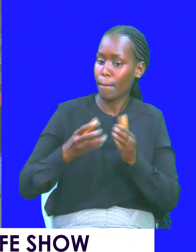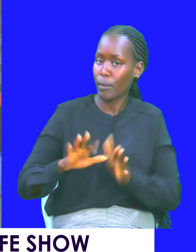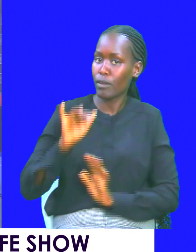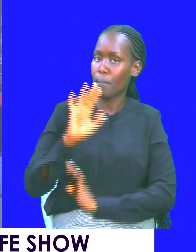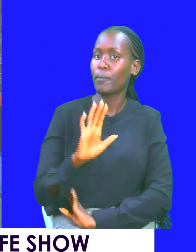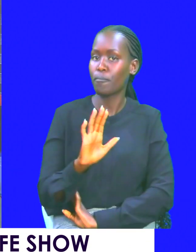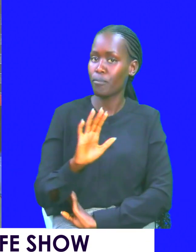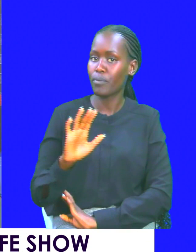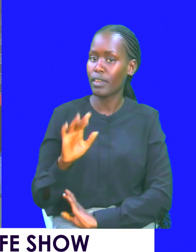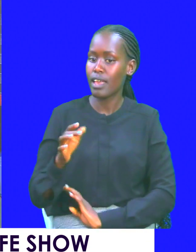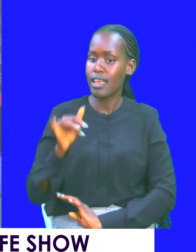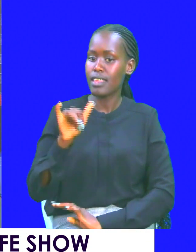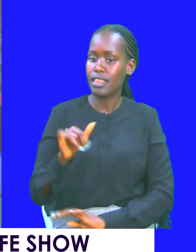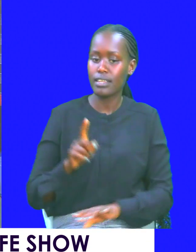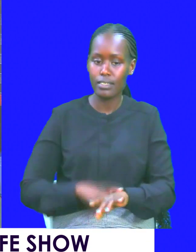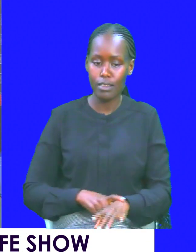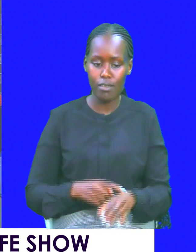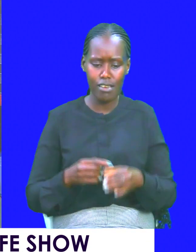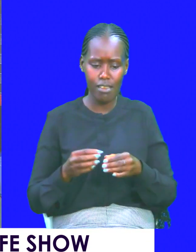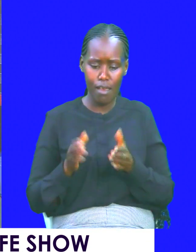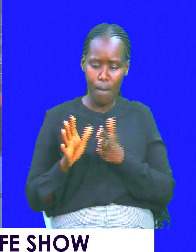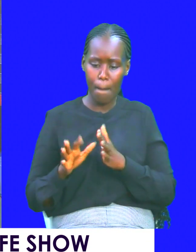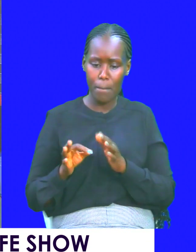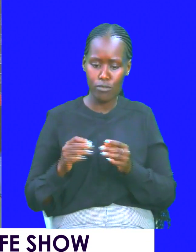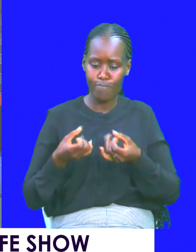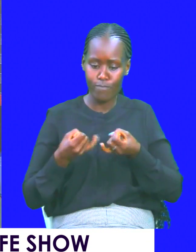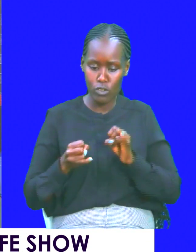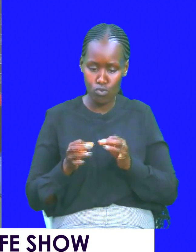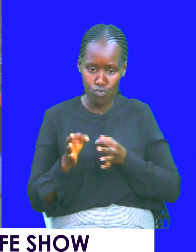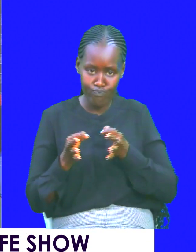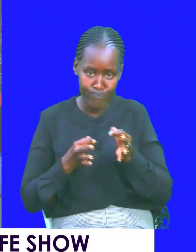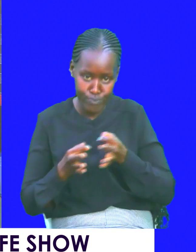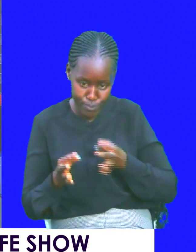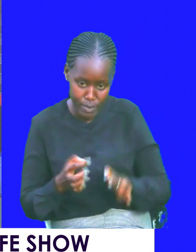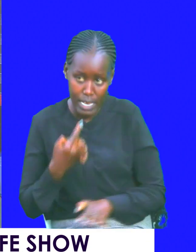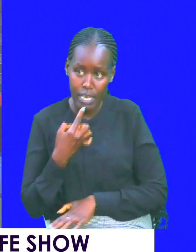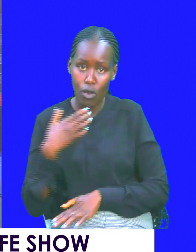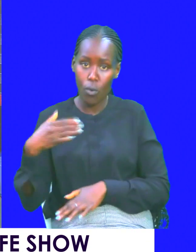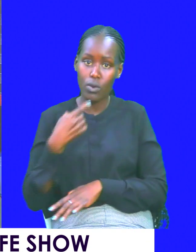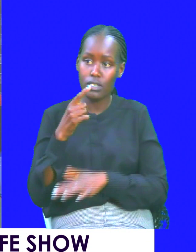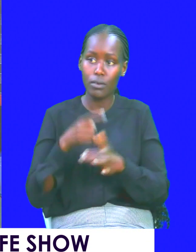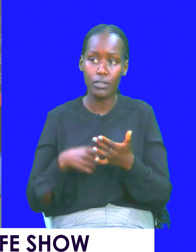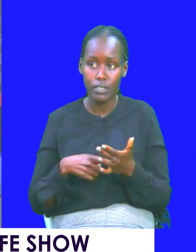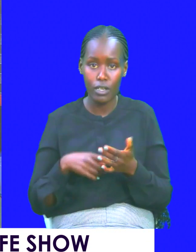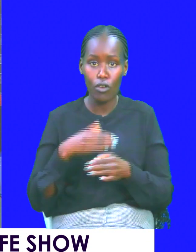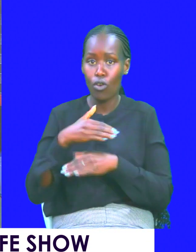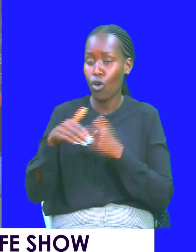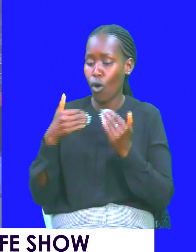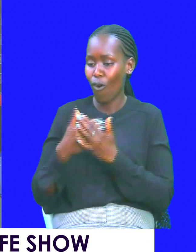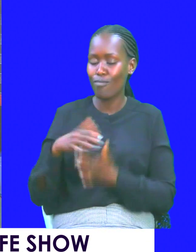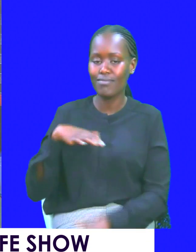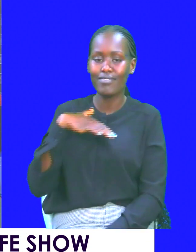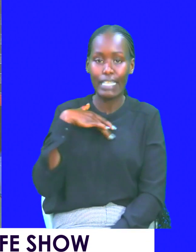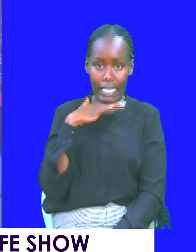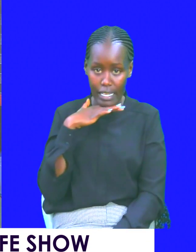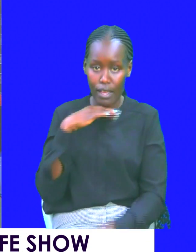is trying to explain you, what will they explain? I always say on this show, all of us will die,